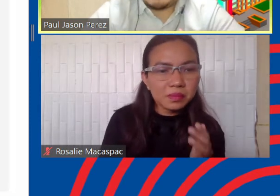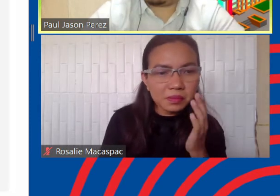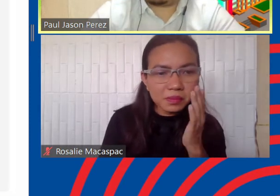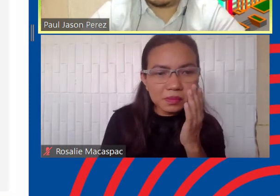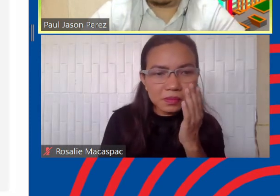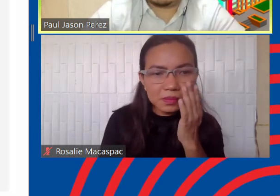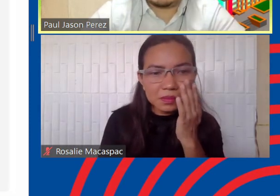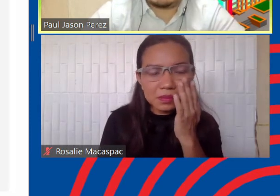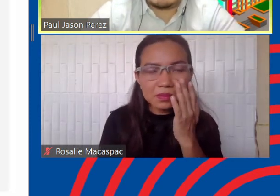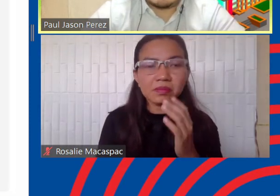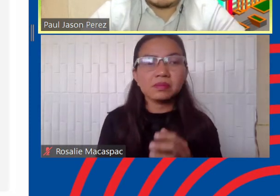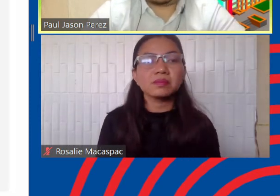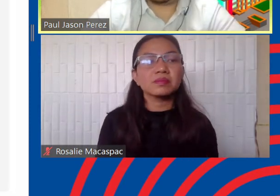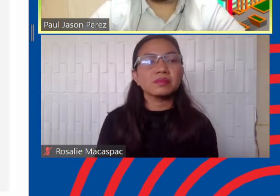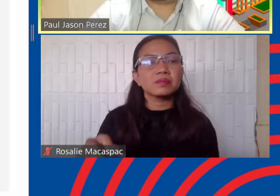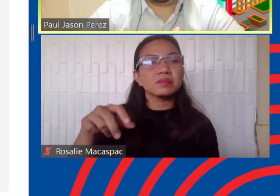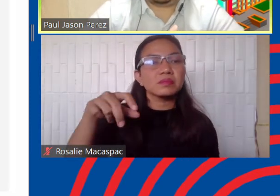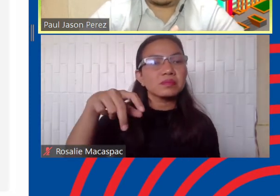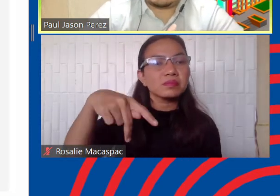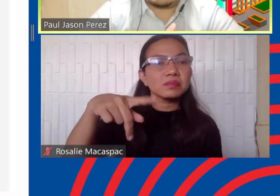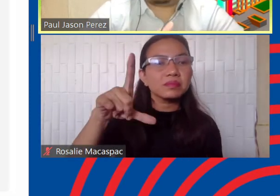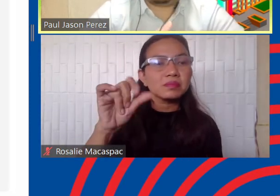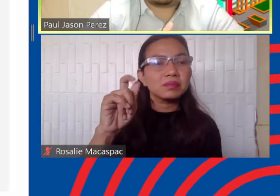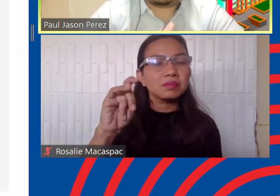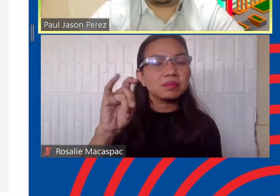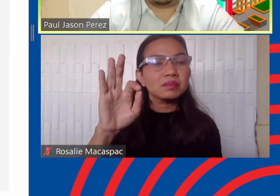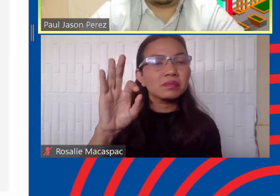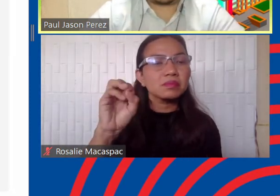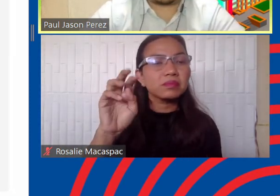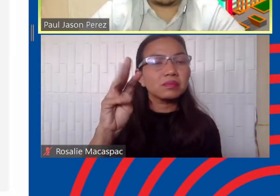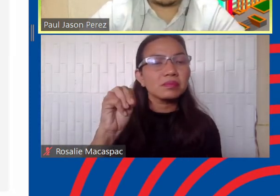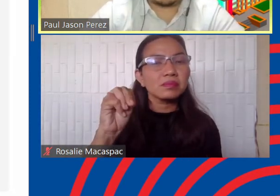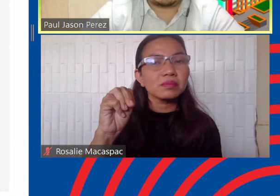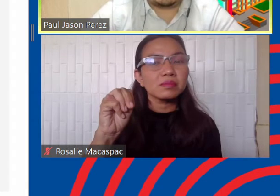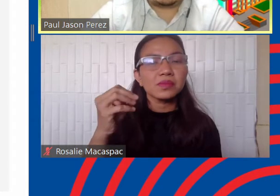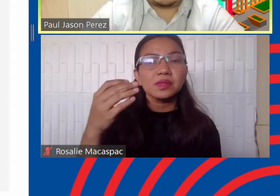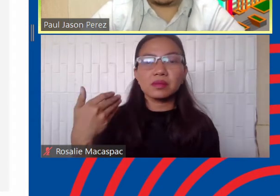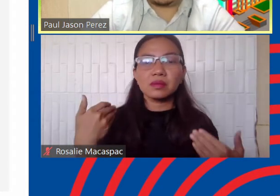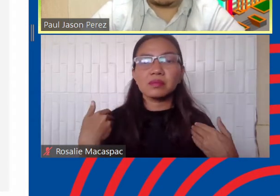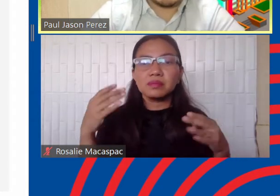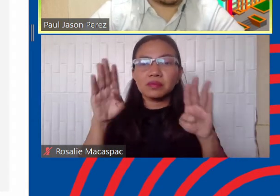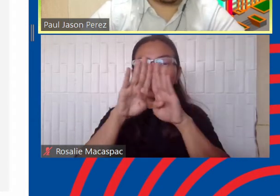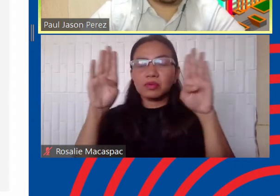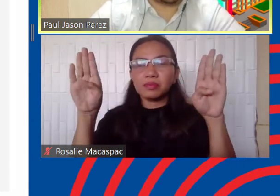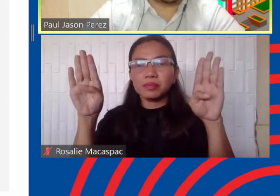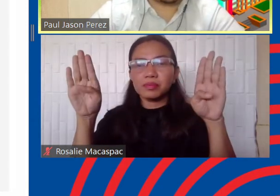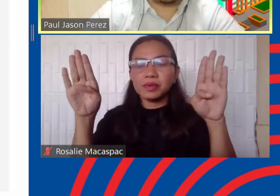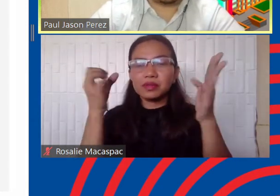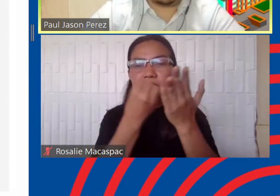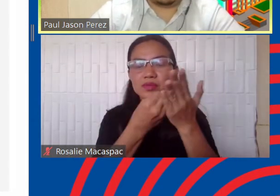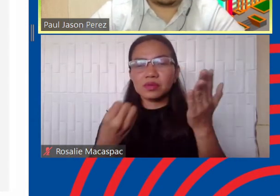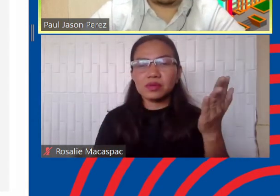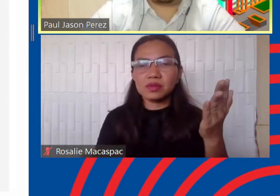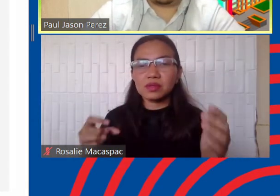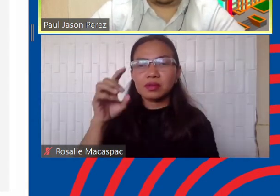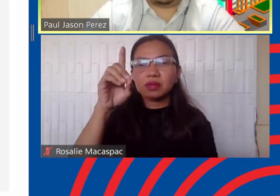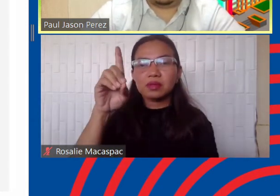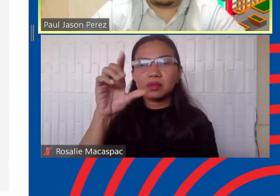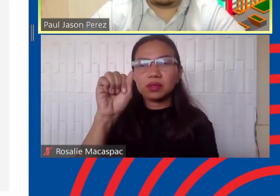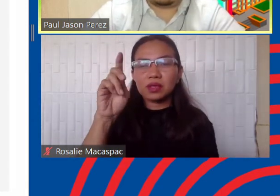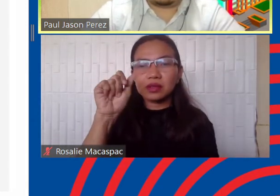is a platform. I know that they have an open source data repository. So if you're looking